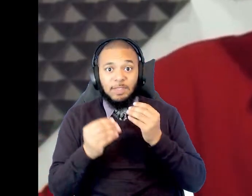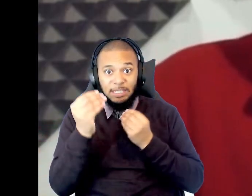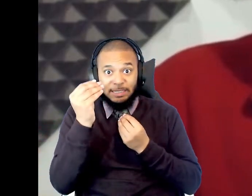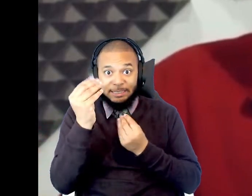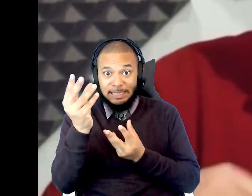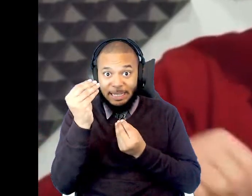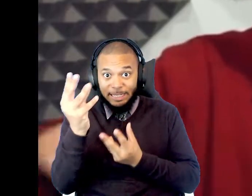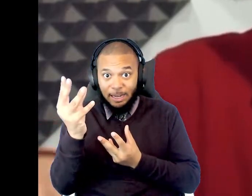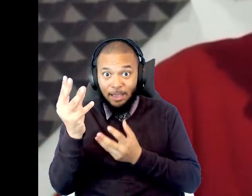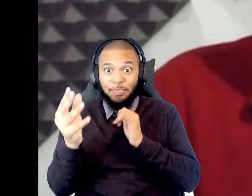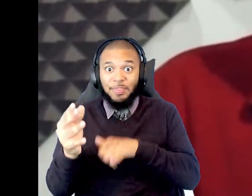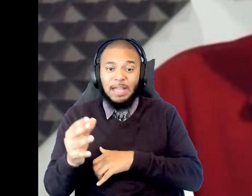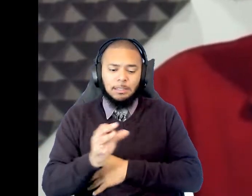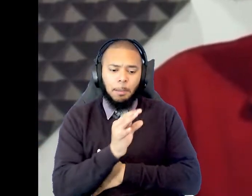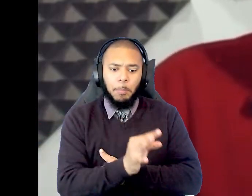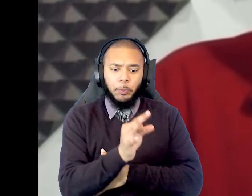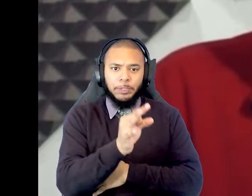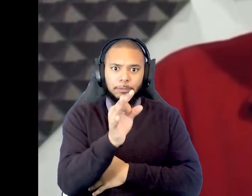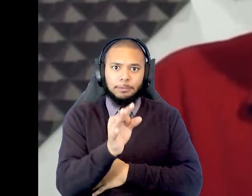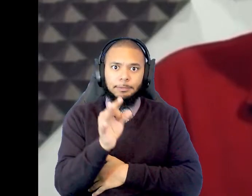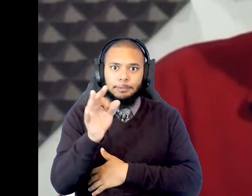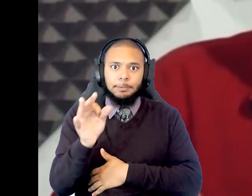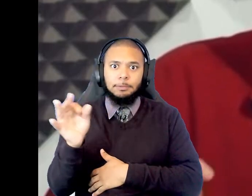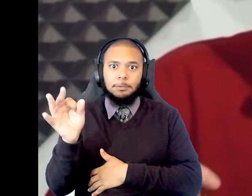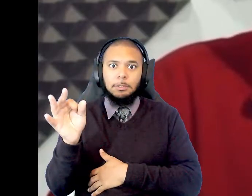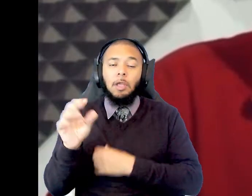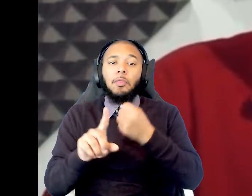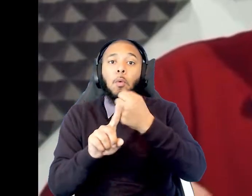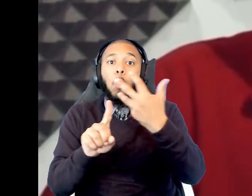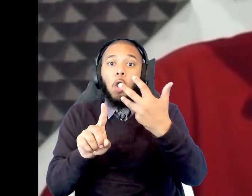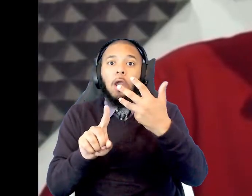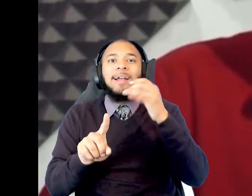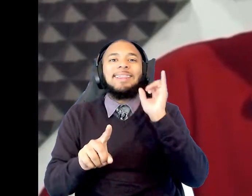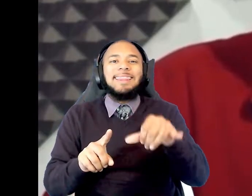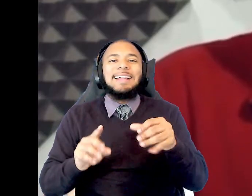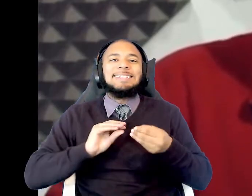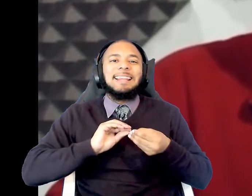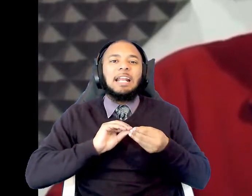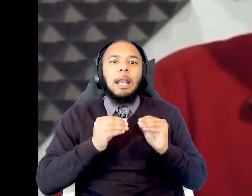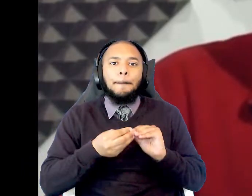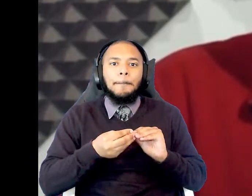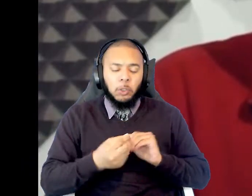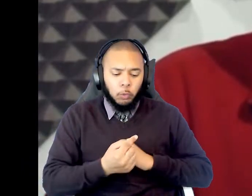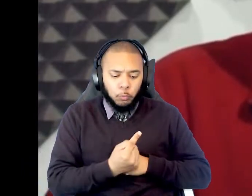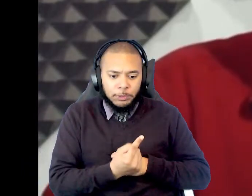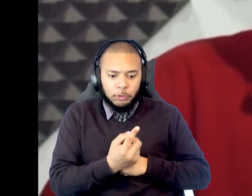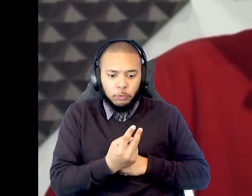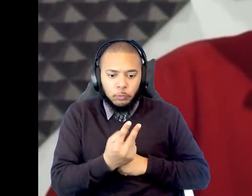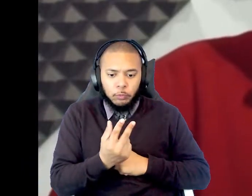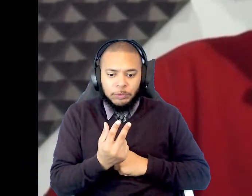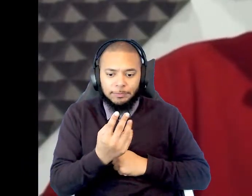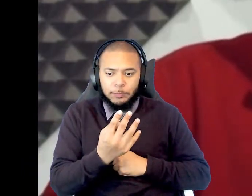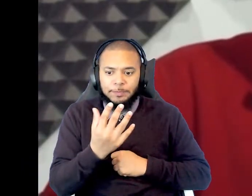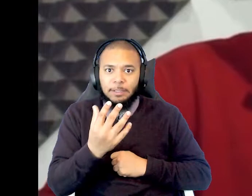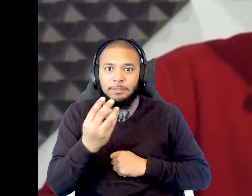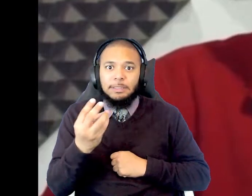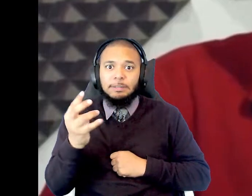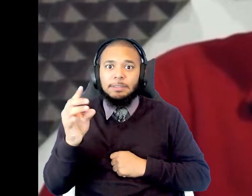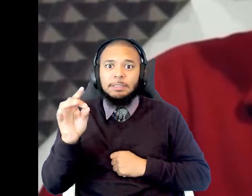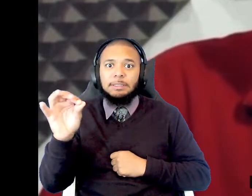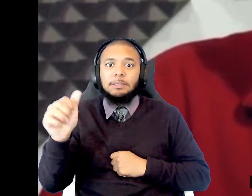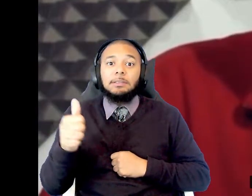right, of the picture. The warrant is the numbering of the dots, right? You need to know